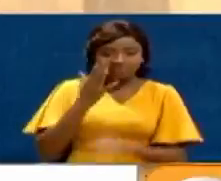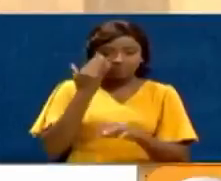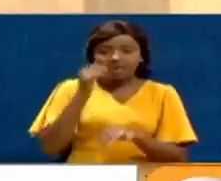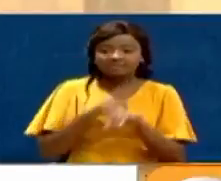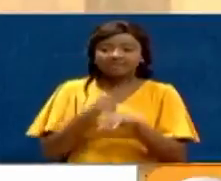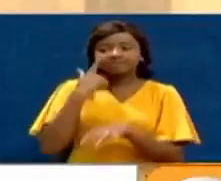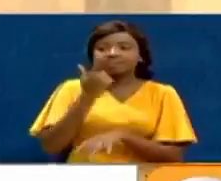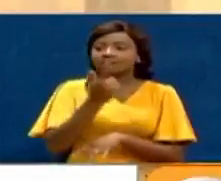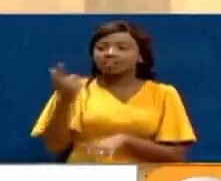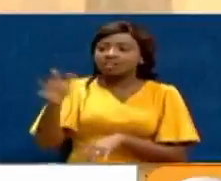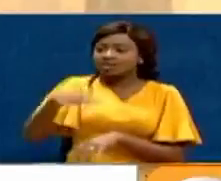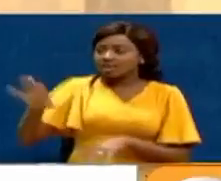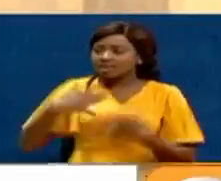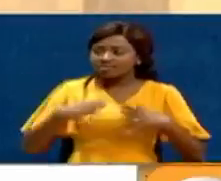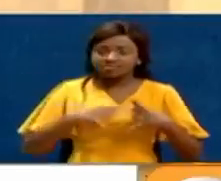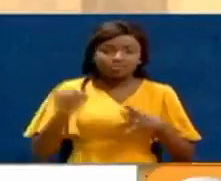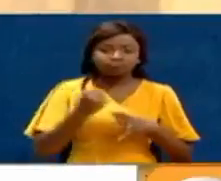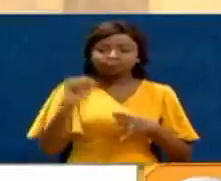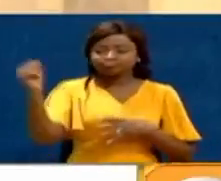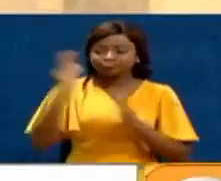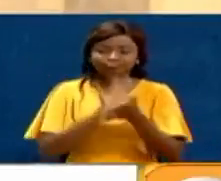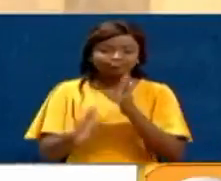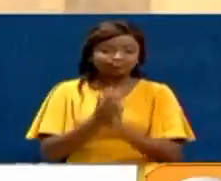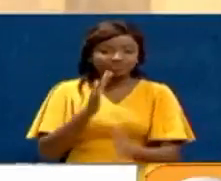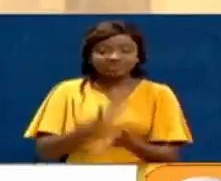vijana wakitembea bila mask, bila nini, wakiwa na zile kwa akili